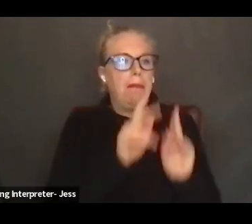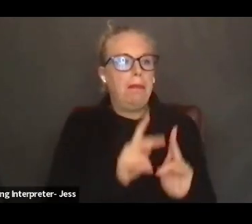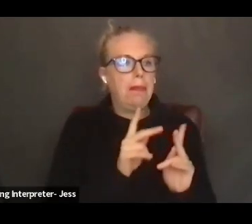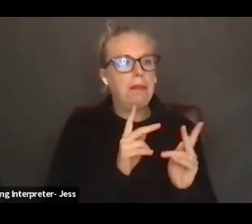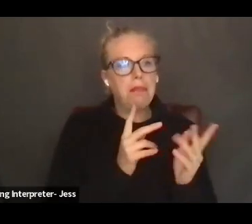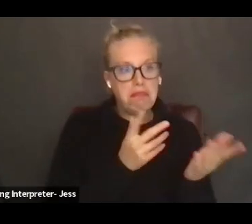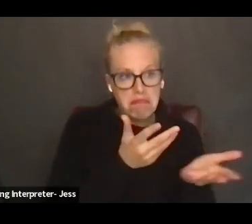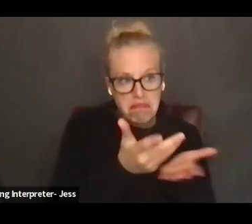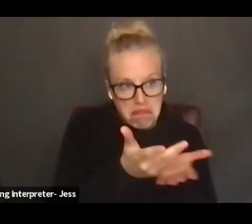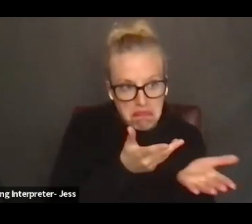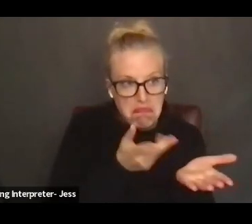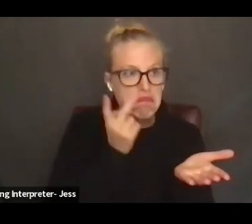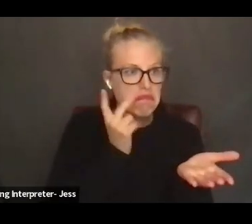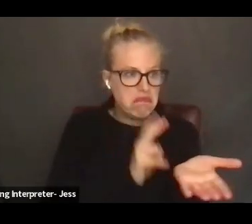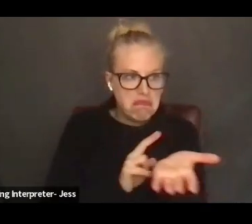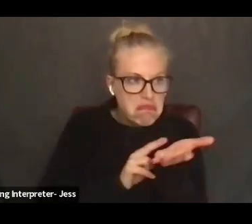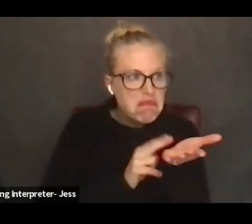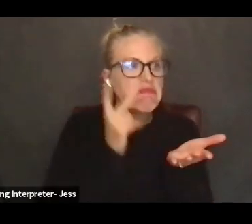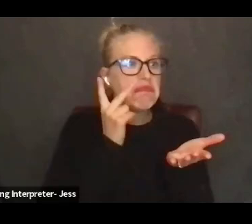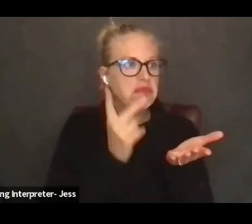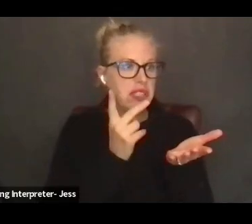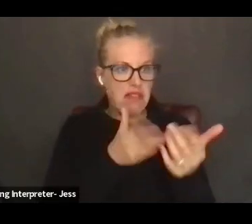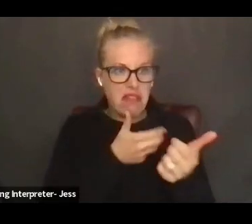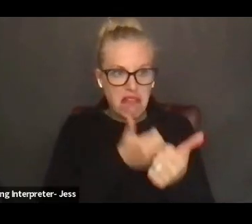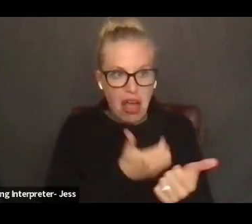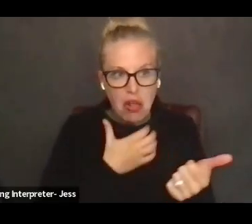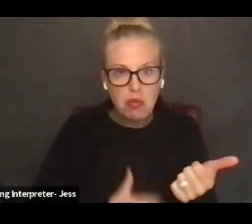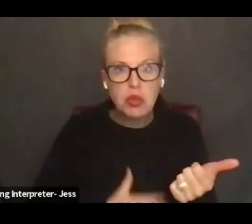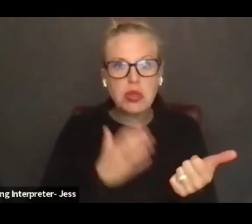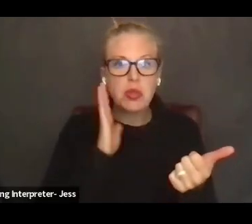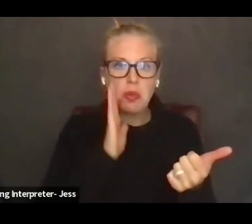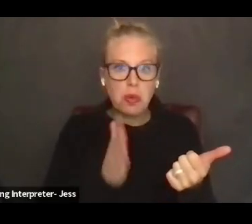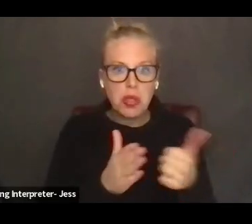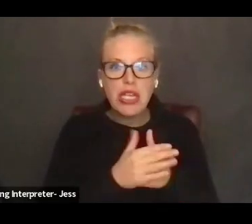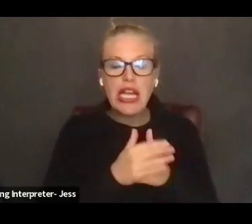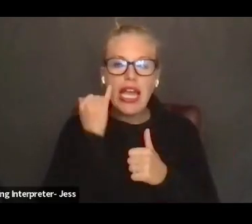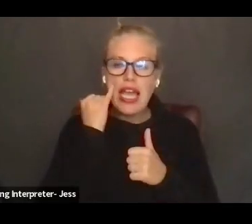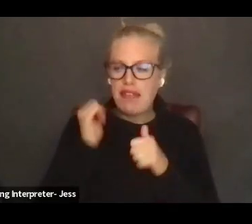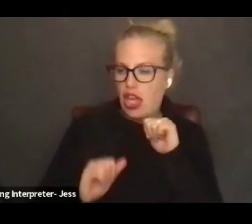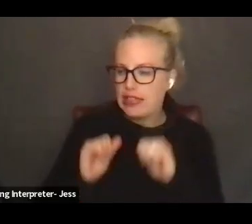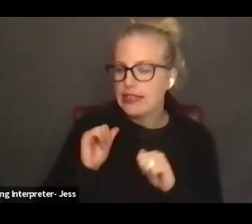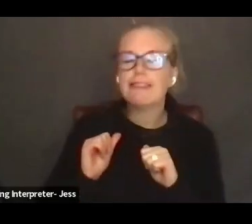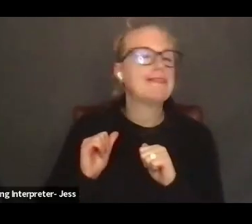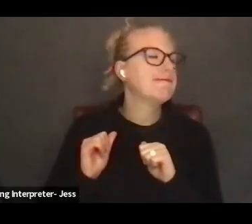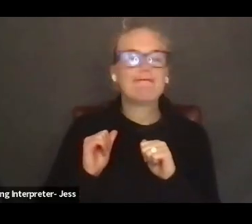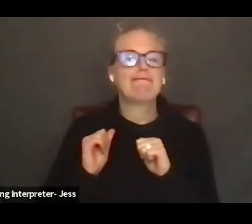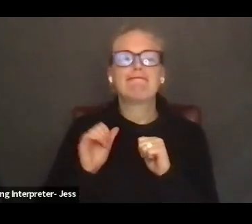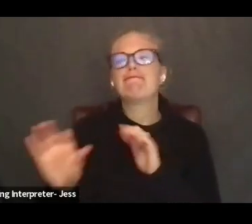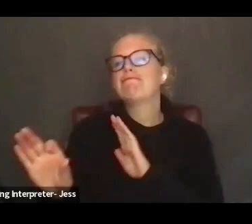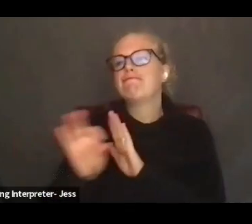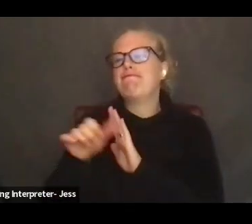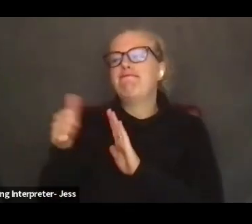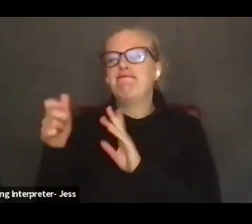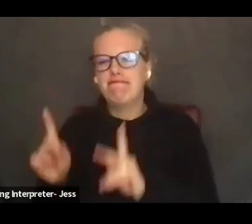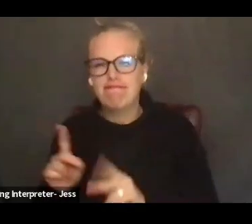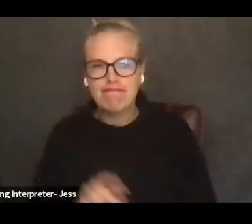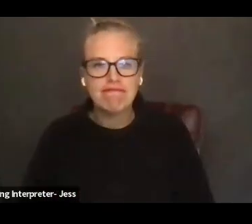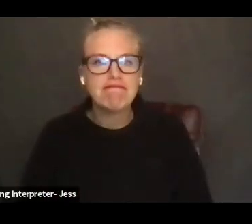make the decisions that you would want them to make. If they're hesitant, then maybe pick somebody else.